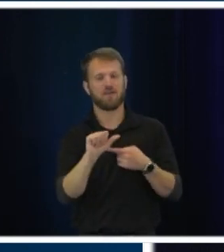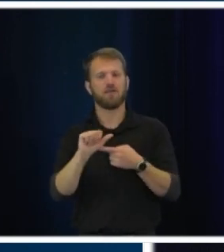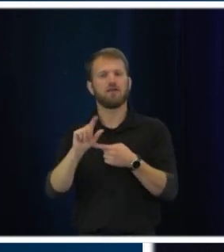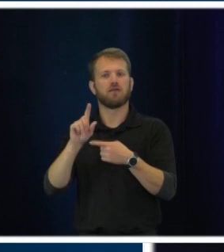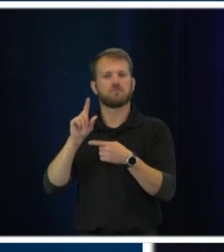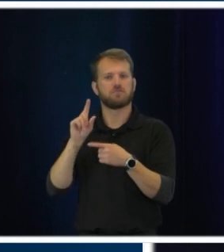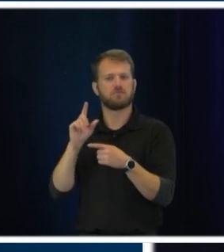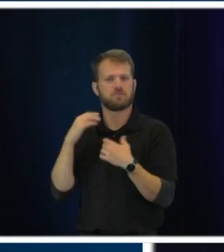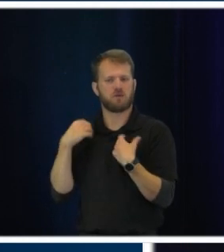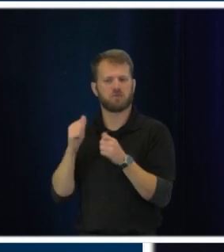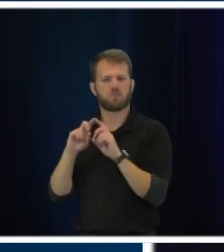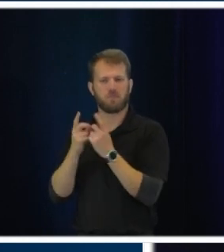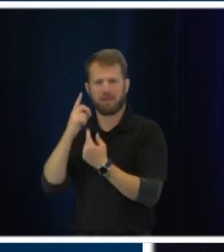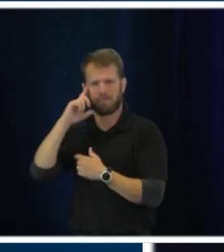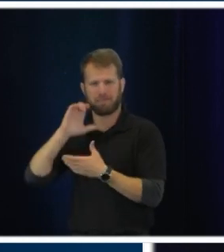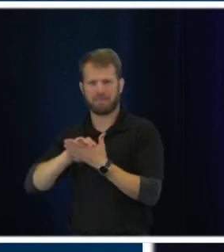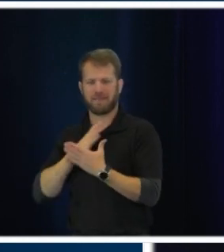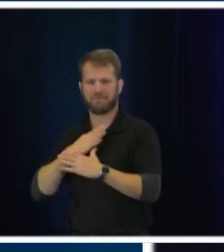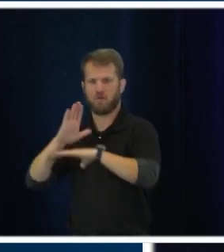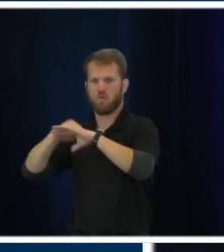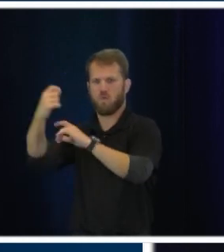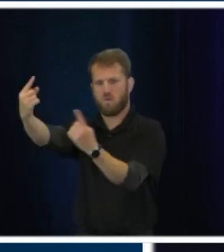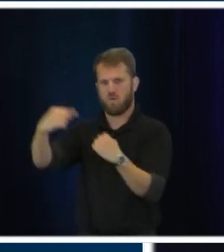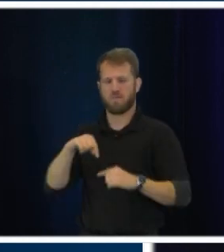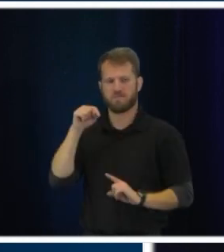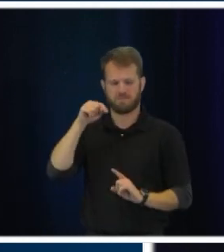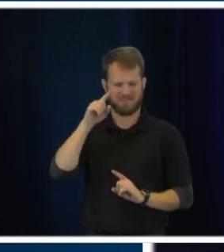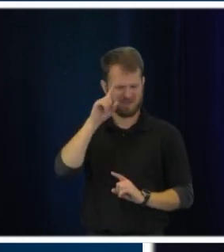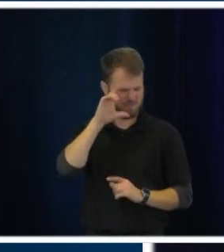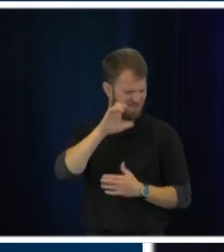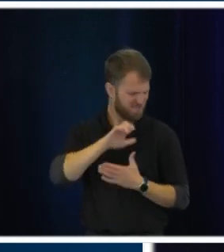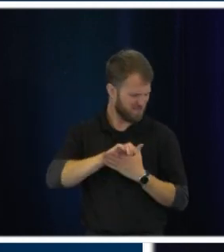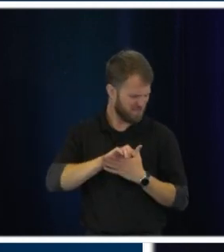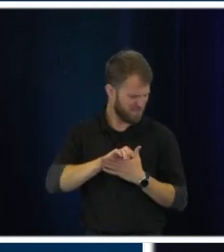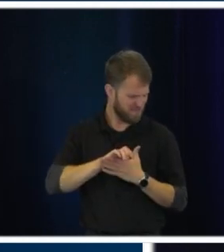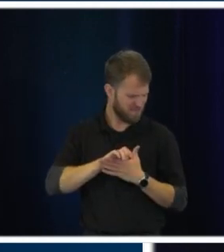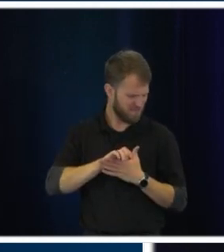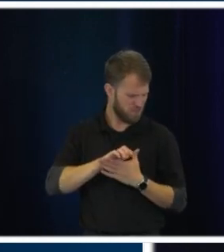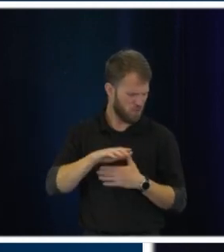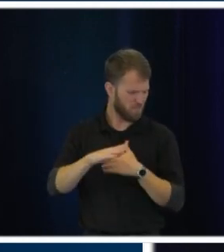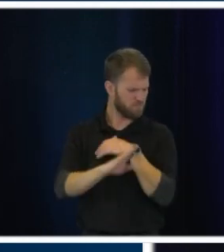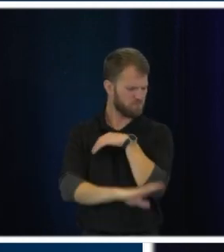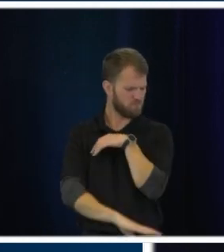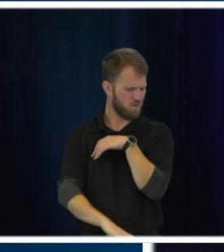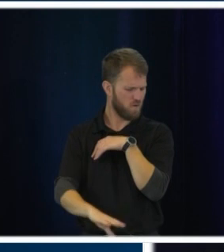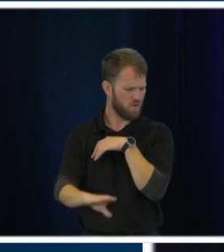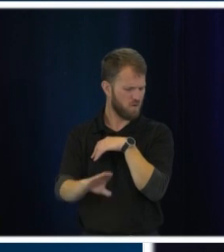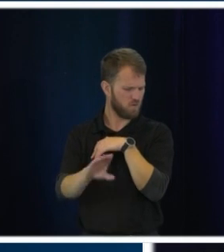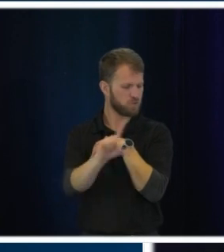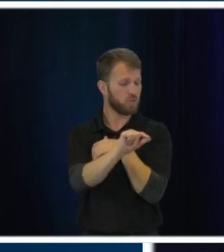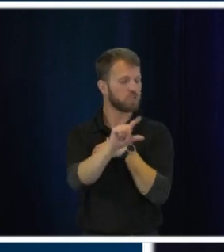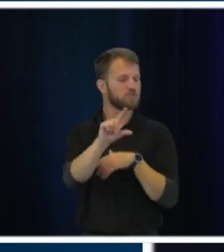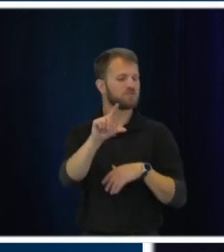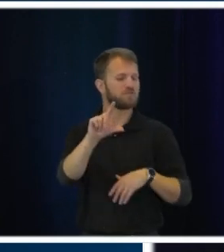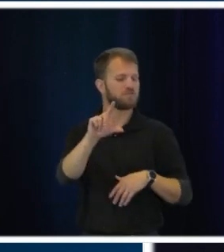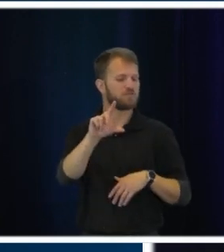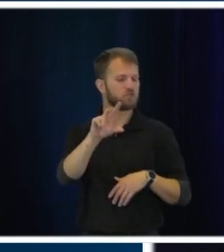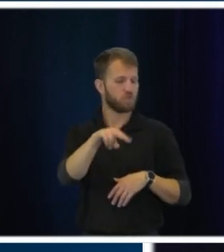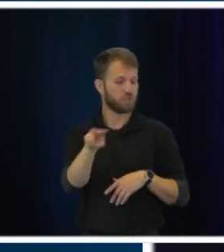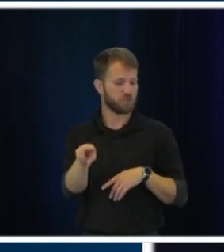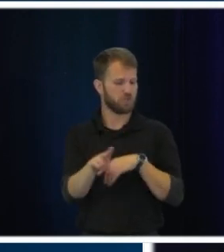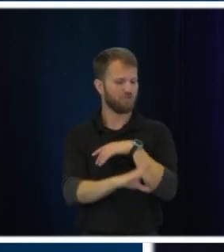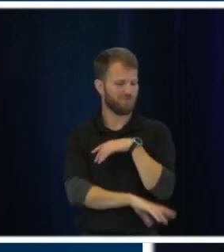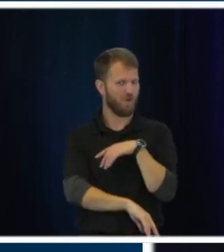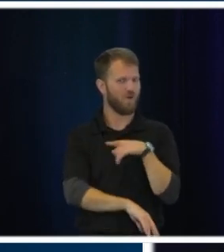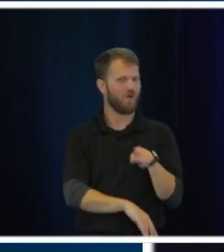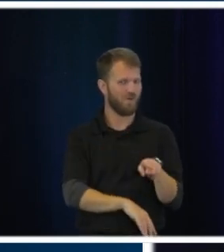to Columbus, Ohio. I think it arrived in the fall of 2022, and then in 2023,